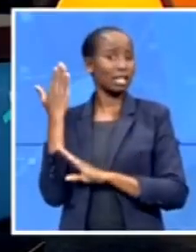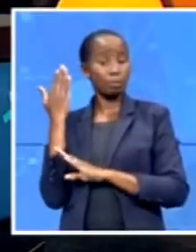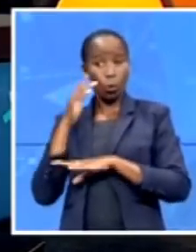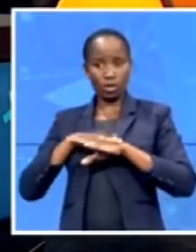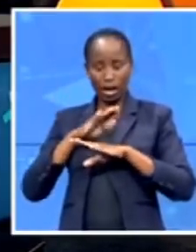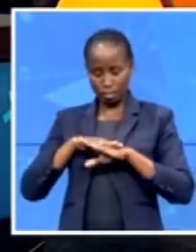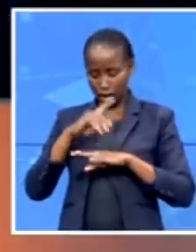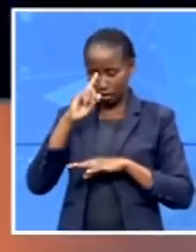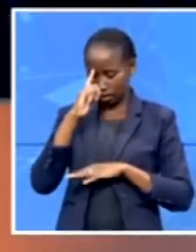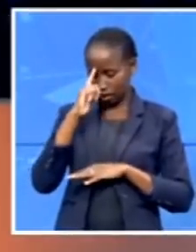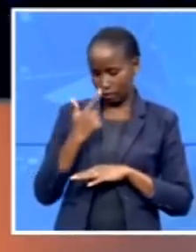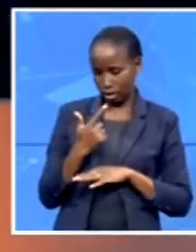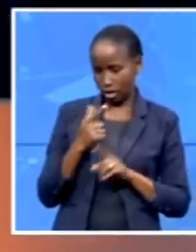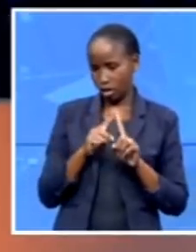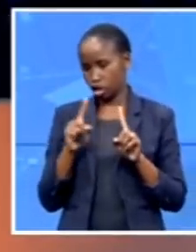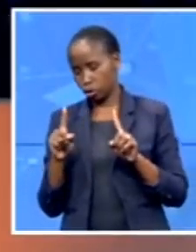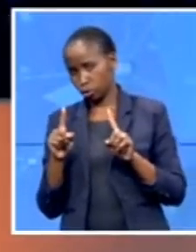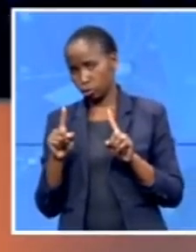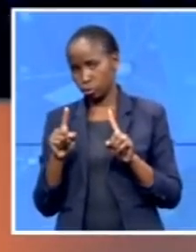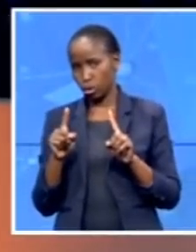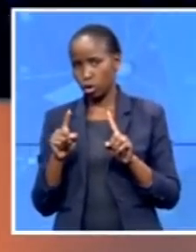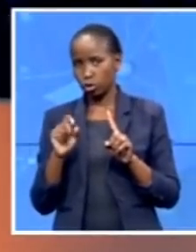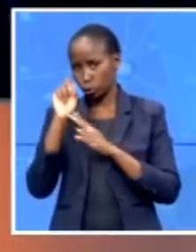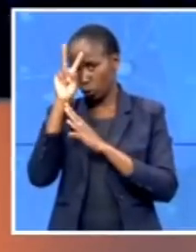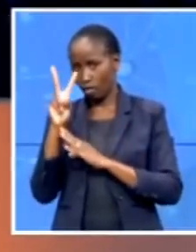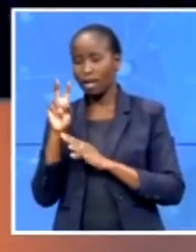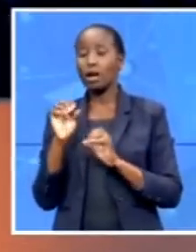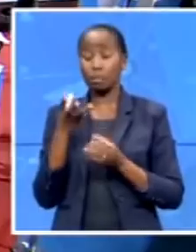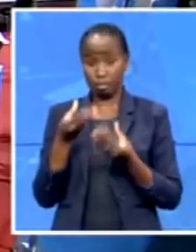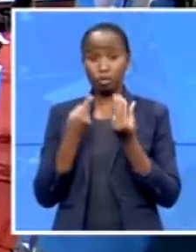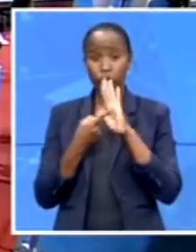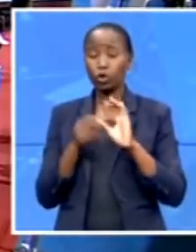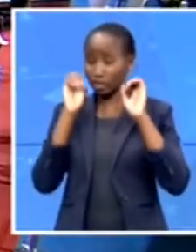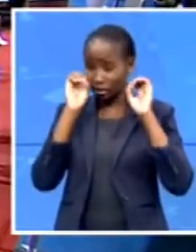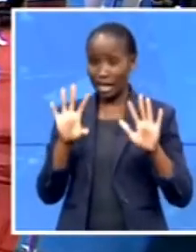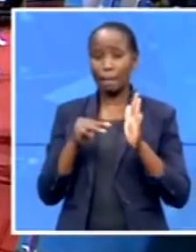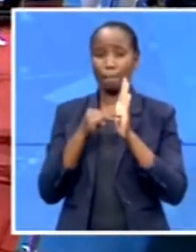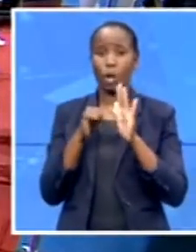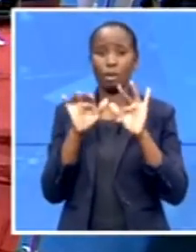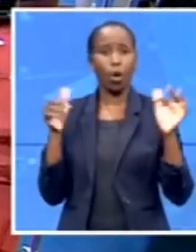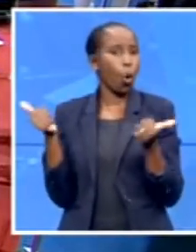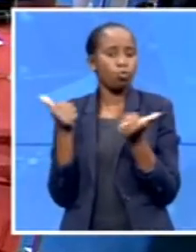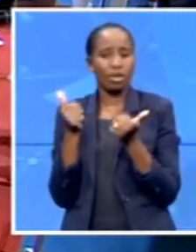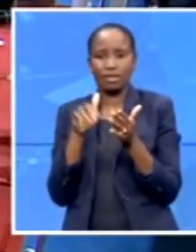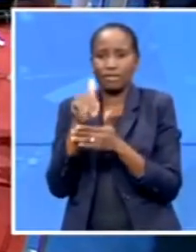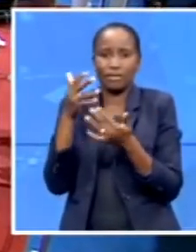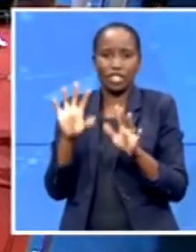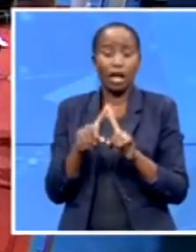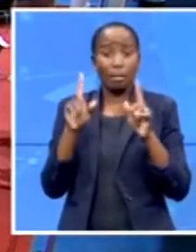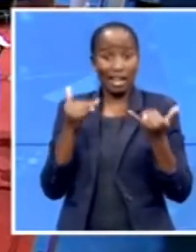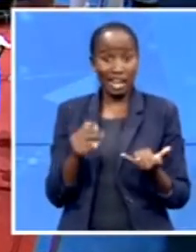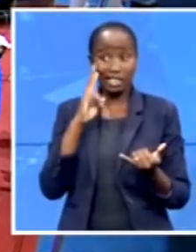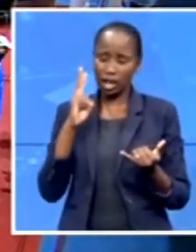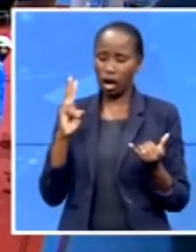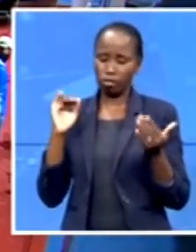million people showing up. So these numbers really reflect something along the lines of 2000s. What do we read